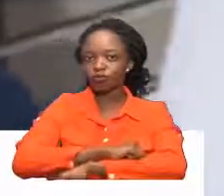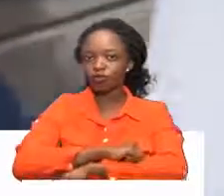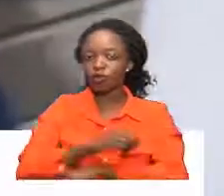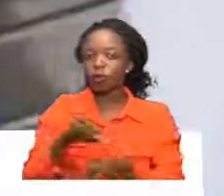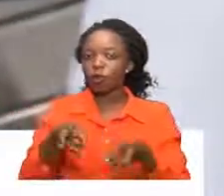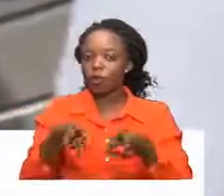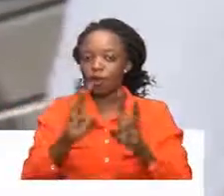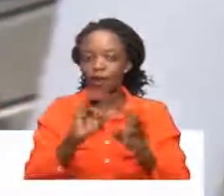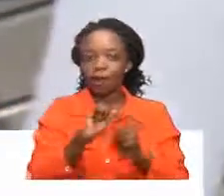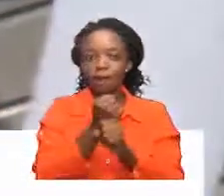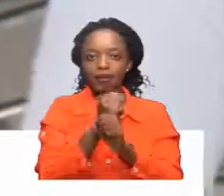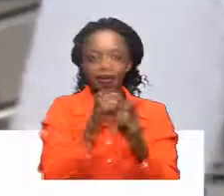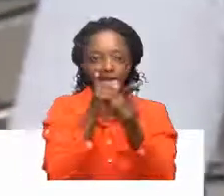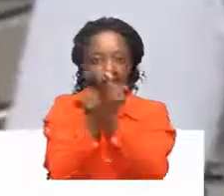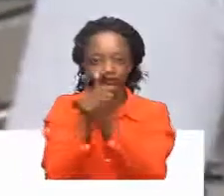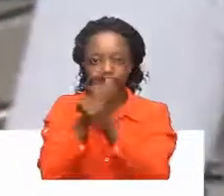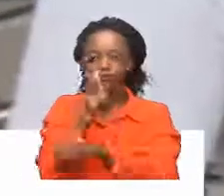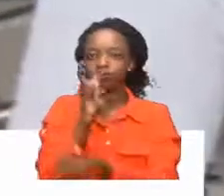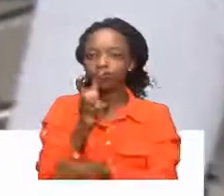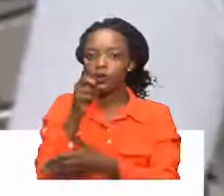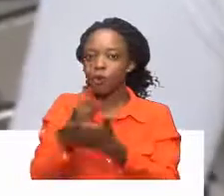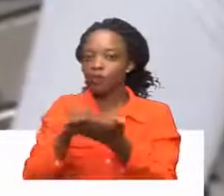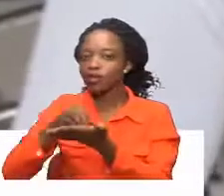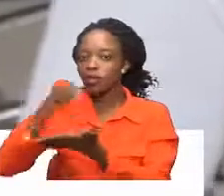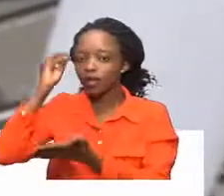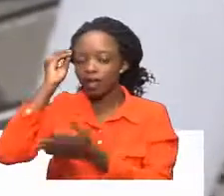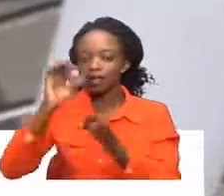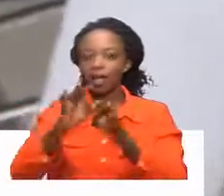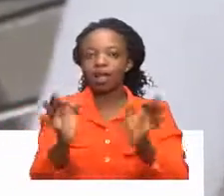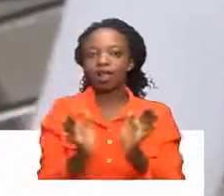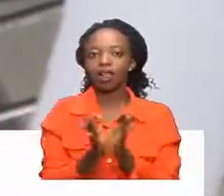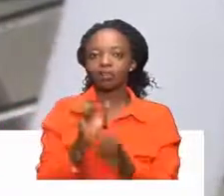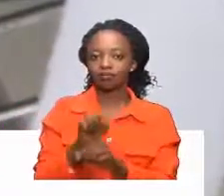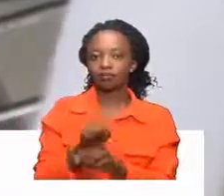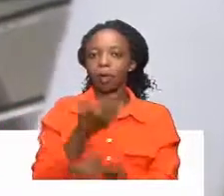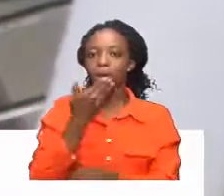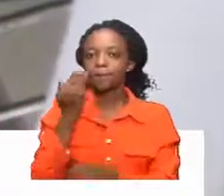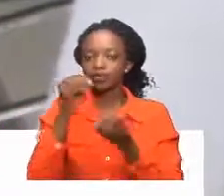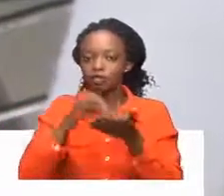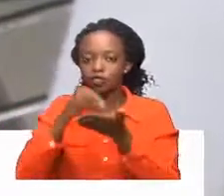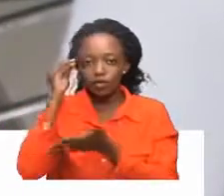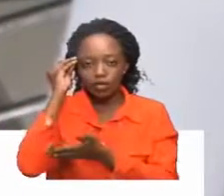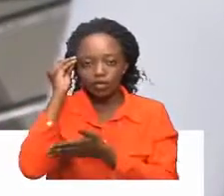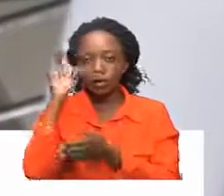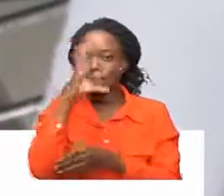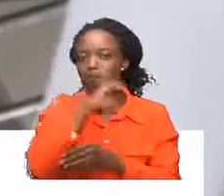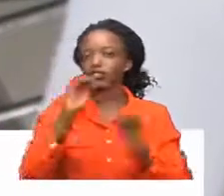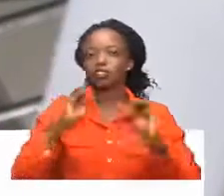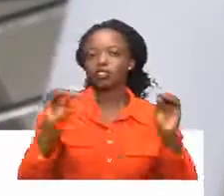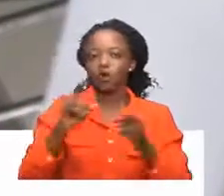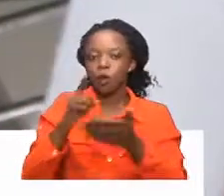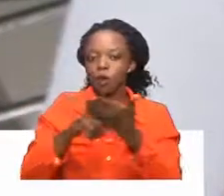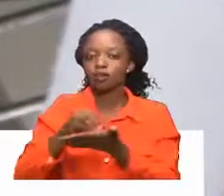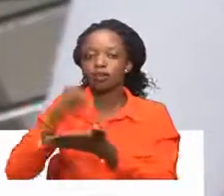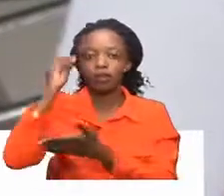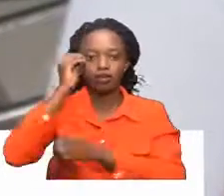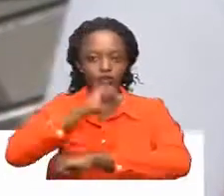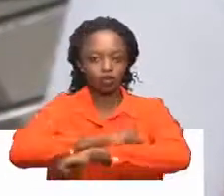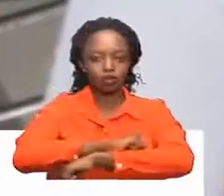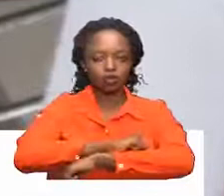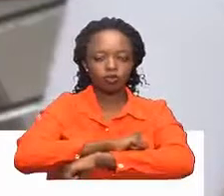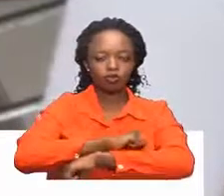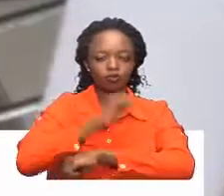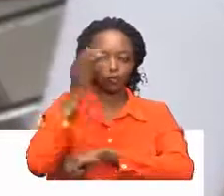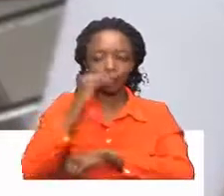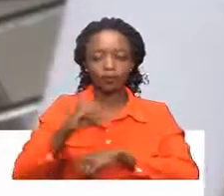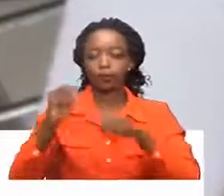him watching a video of what was learned in that class. So that's better for that student because he doesn't miss out on what he learned in school just because he was sick. He can